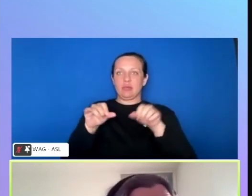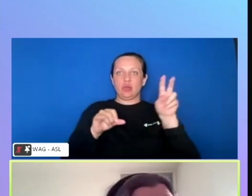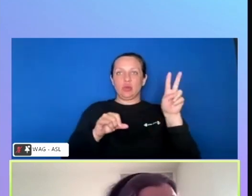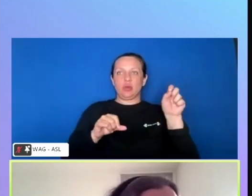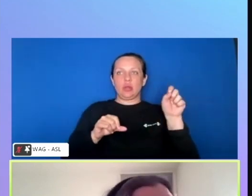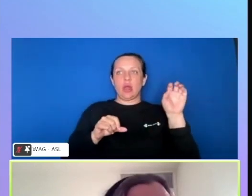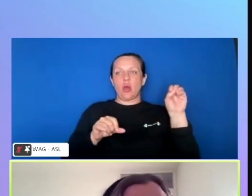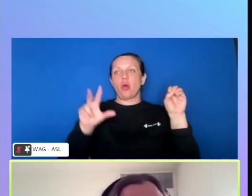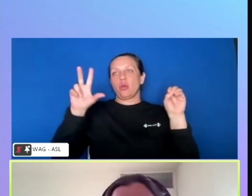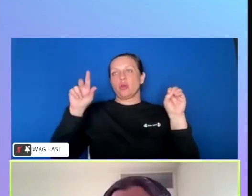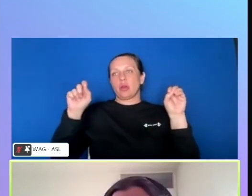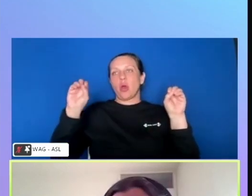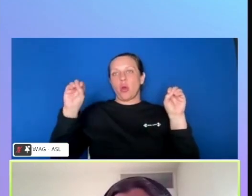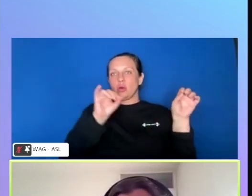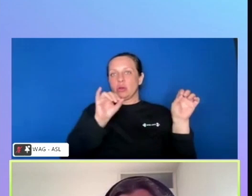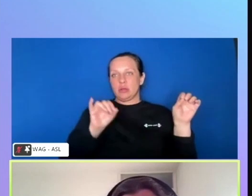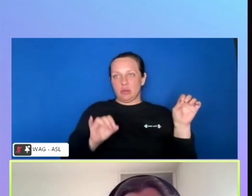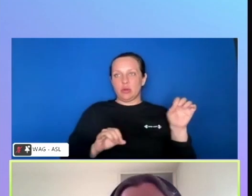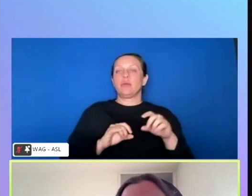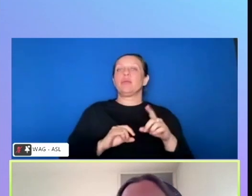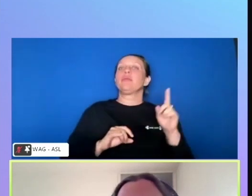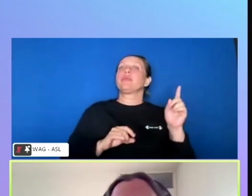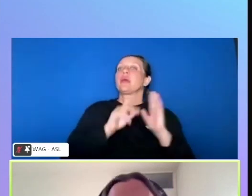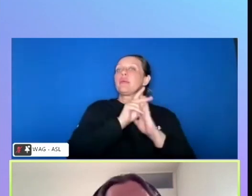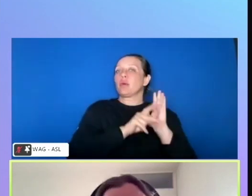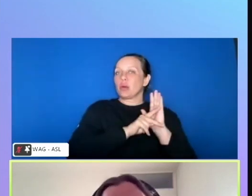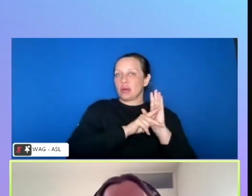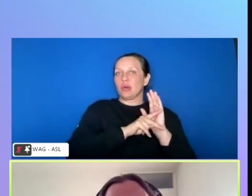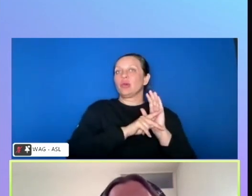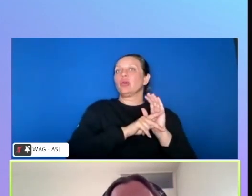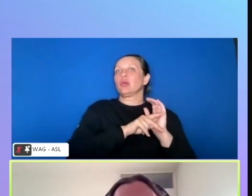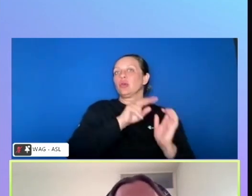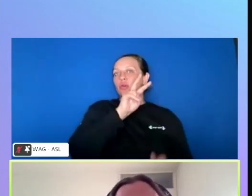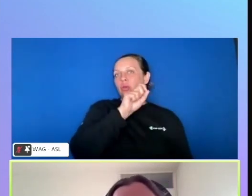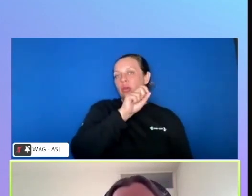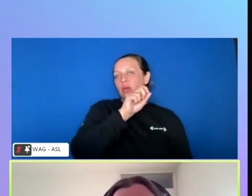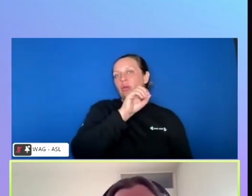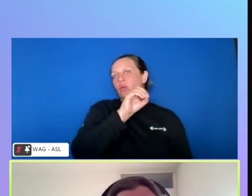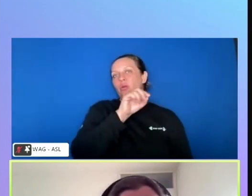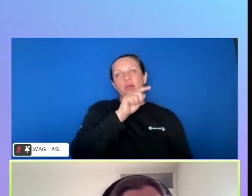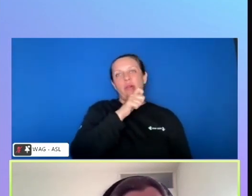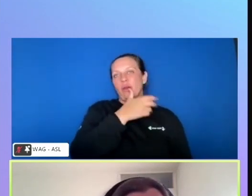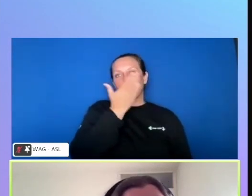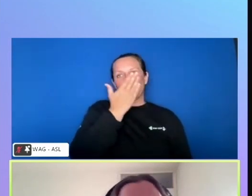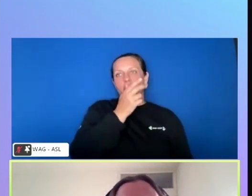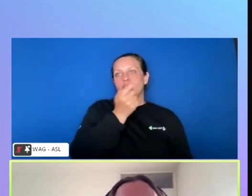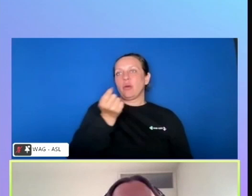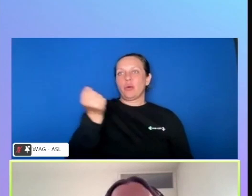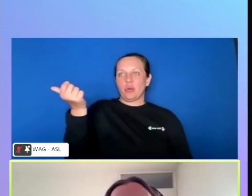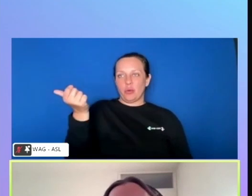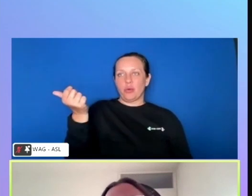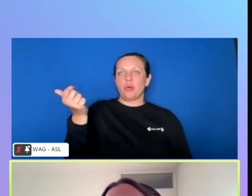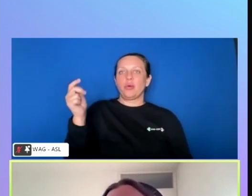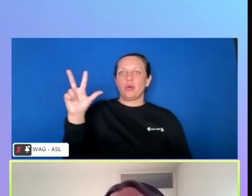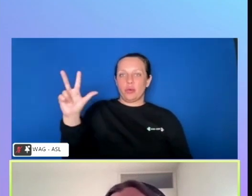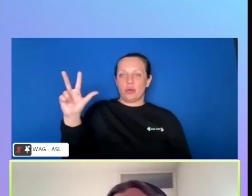and 3.0. The principles that are in WCAG 2.0 are no longer there. They have been removed, but WCAG 3